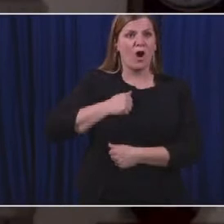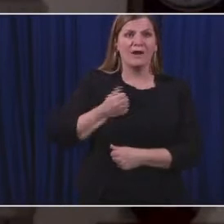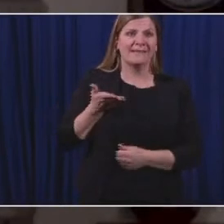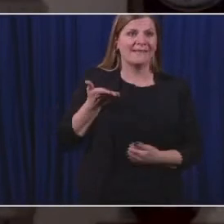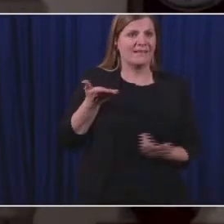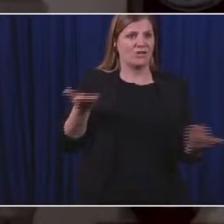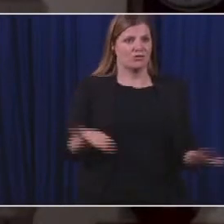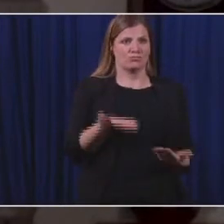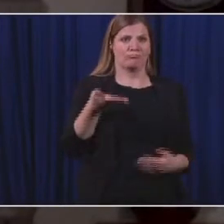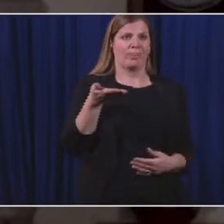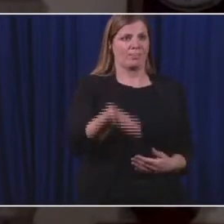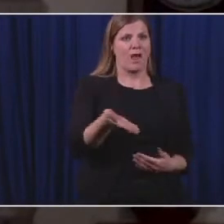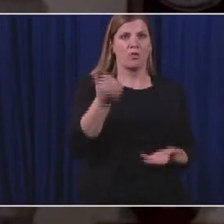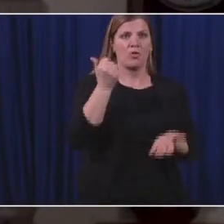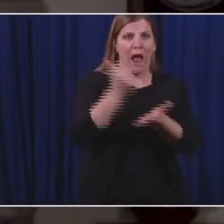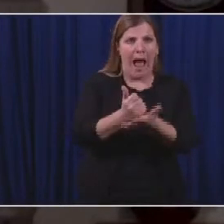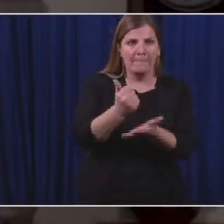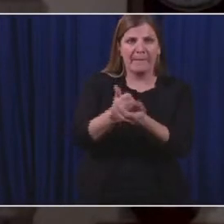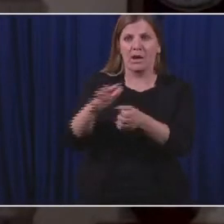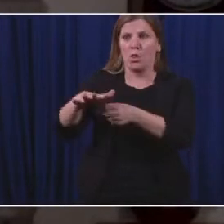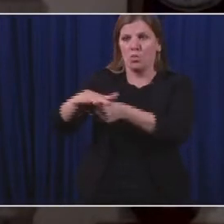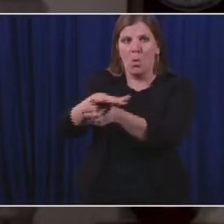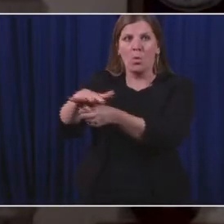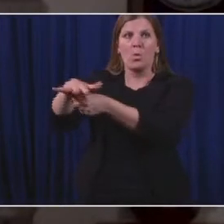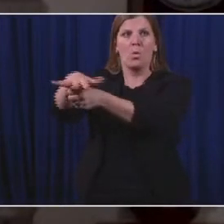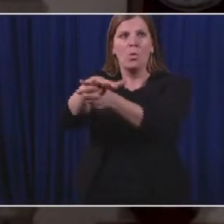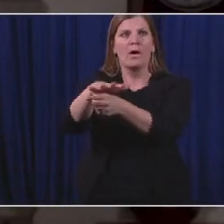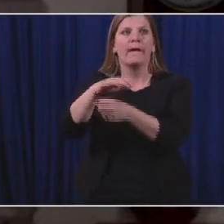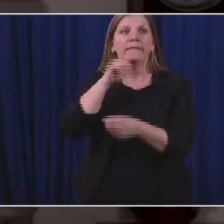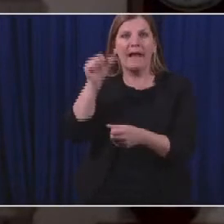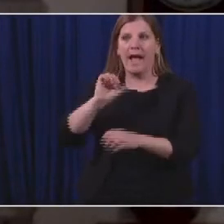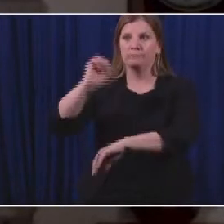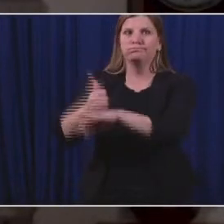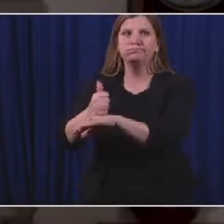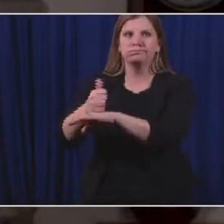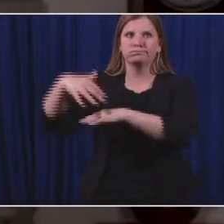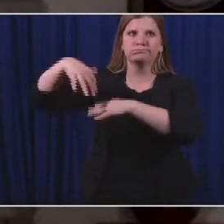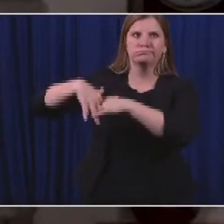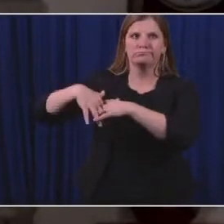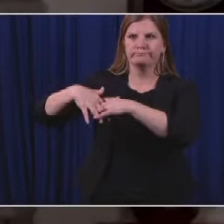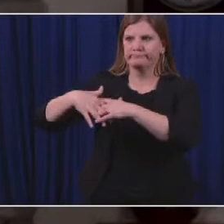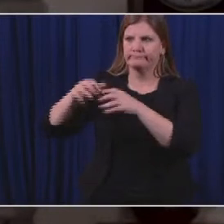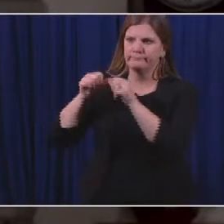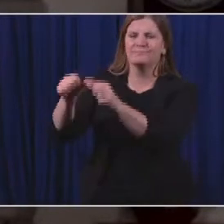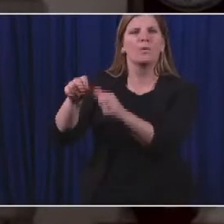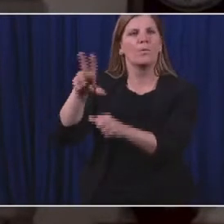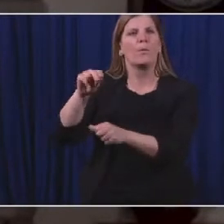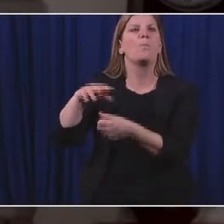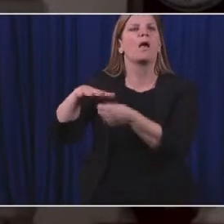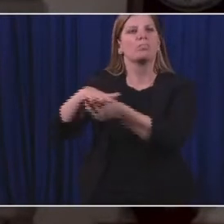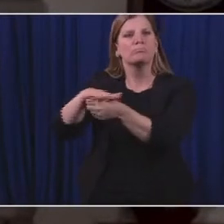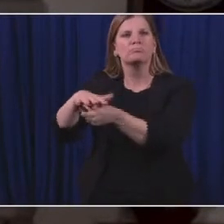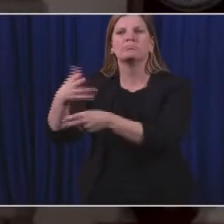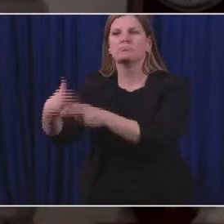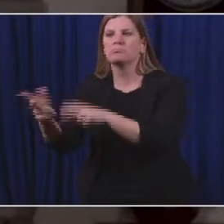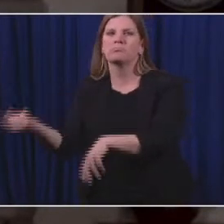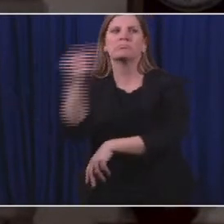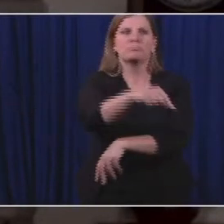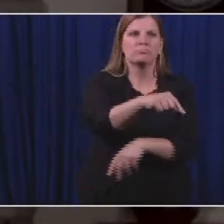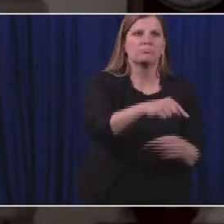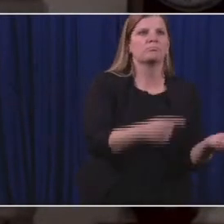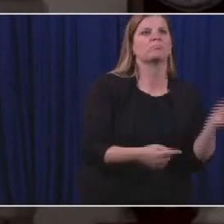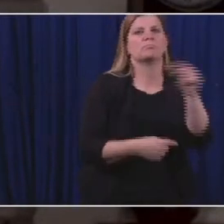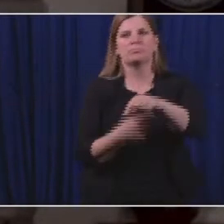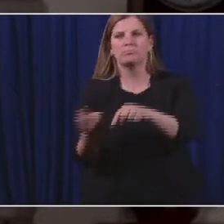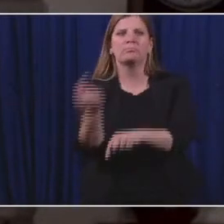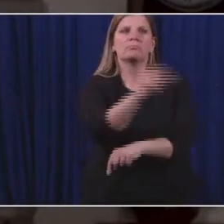units, not on a permanent basis, but to come in and help. One thing General Harris always reminds me, and is that